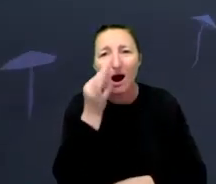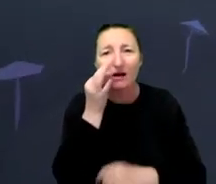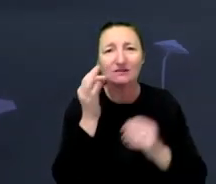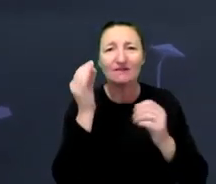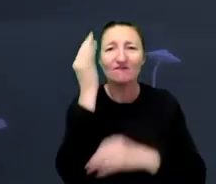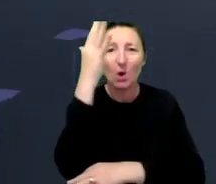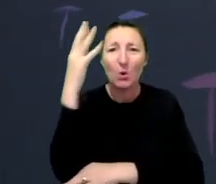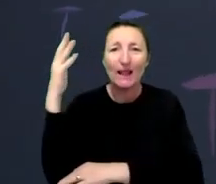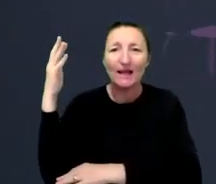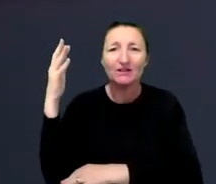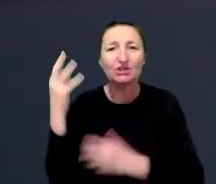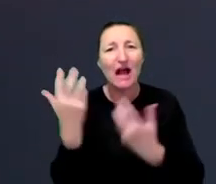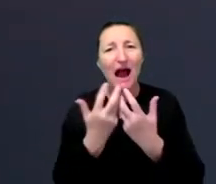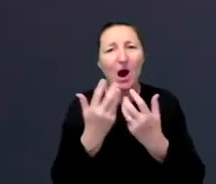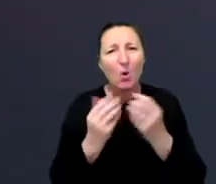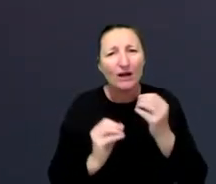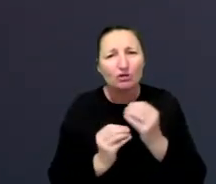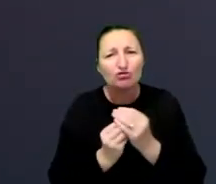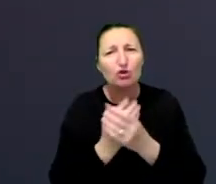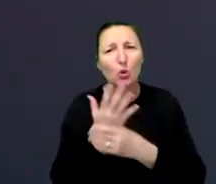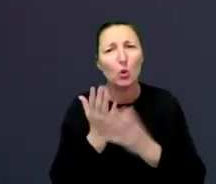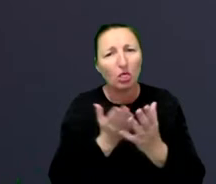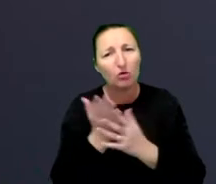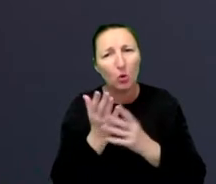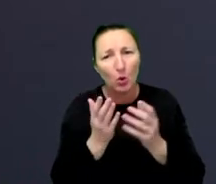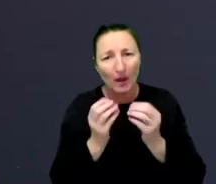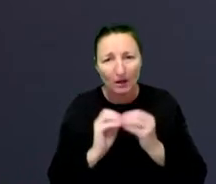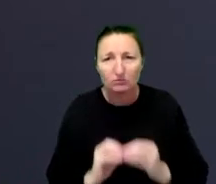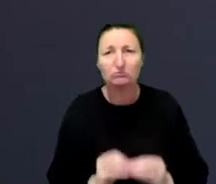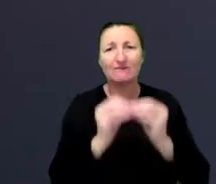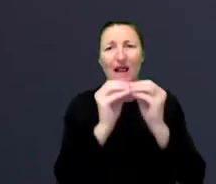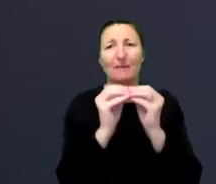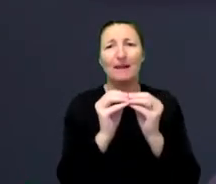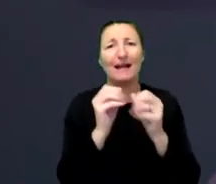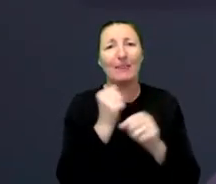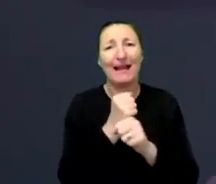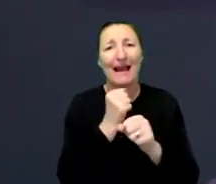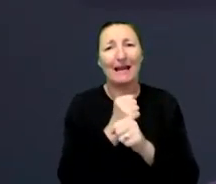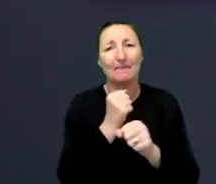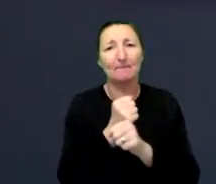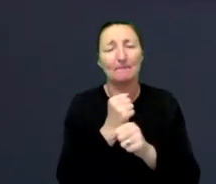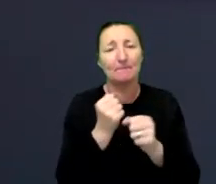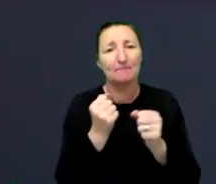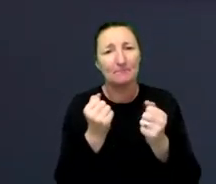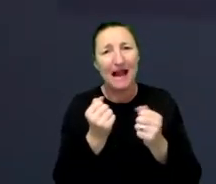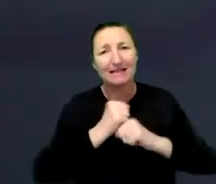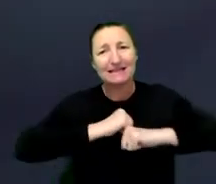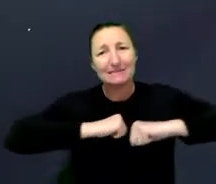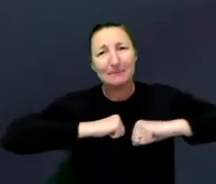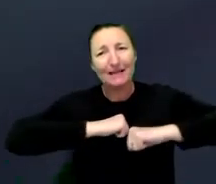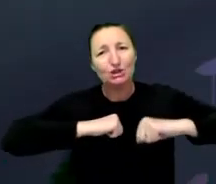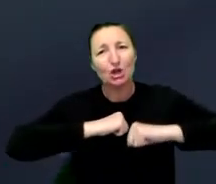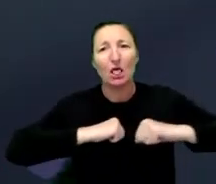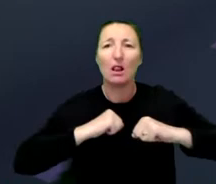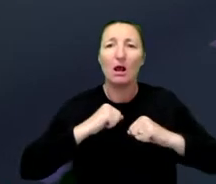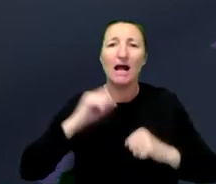as you were developing the game and how like the spatiality of the game influenced you. These celestial fungi.